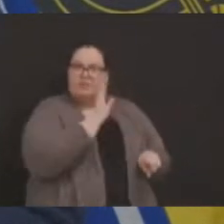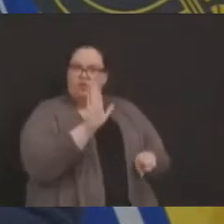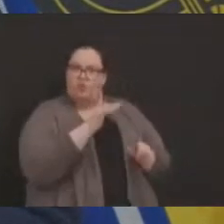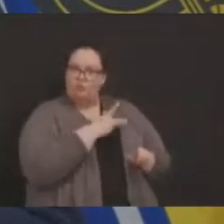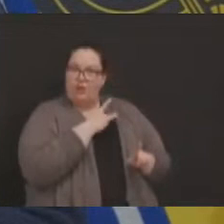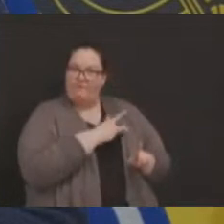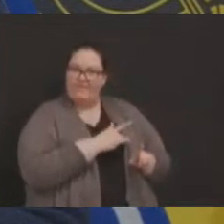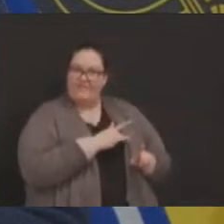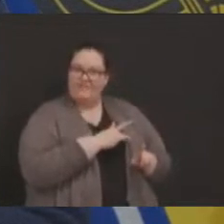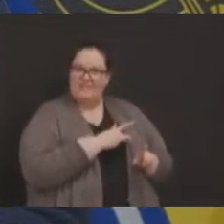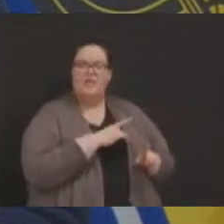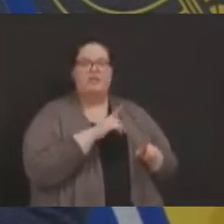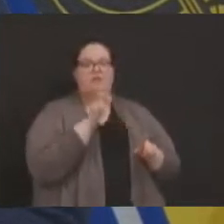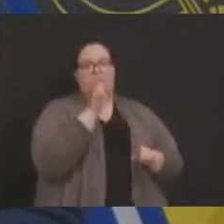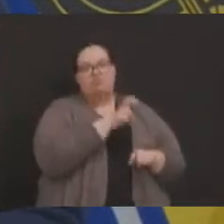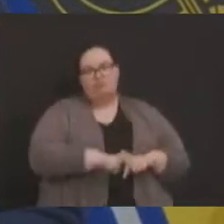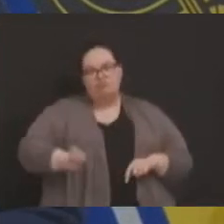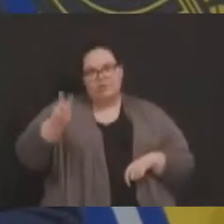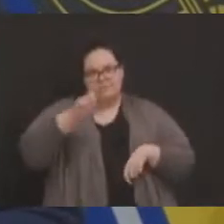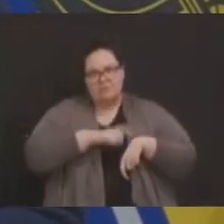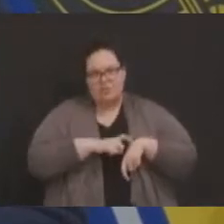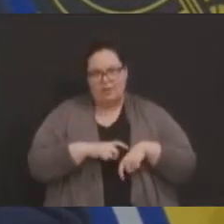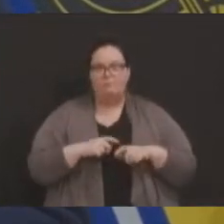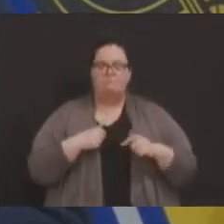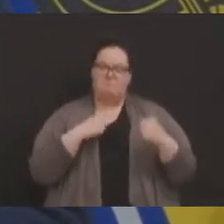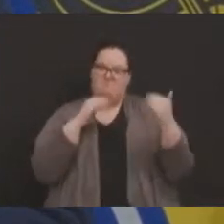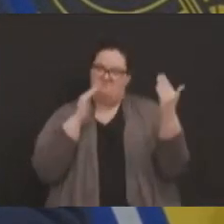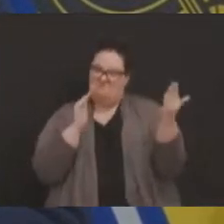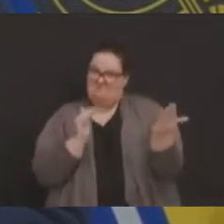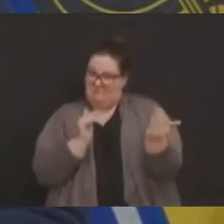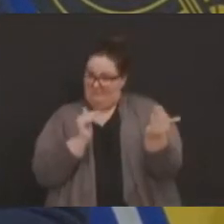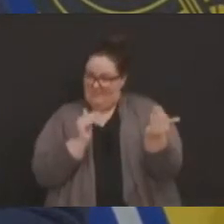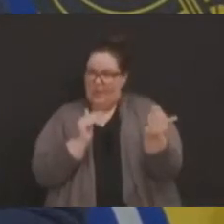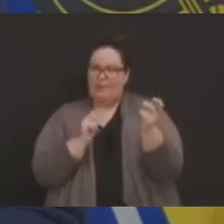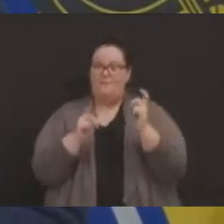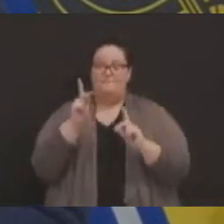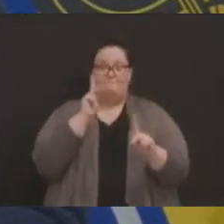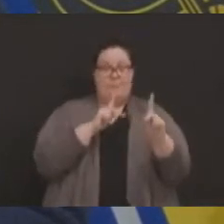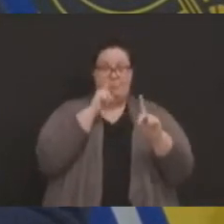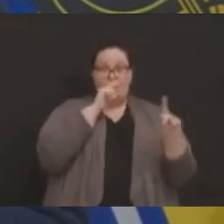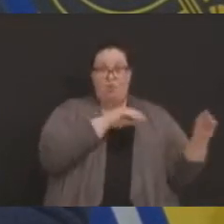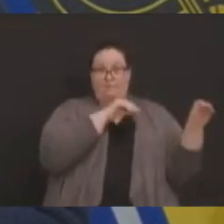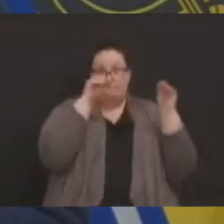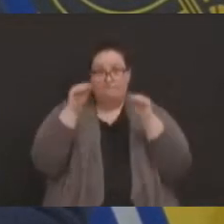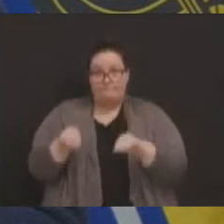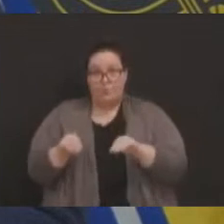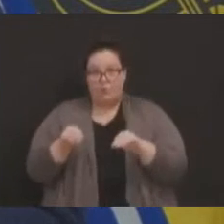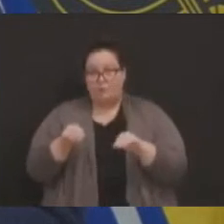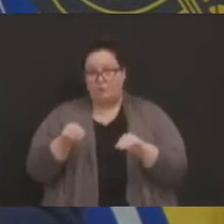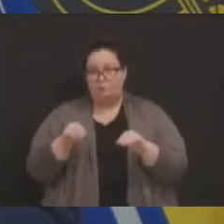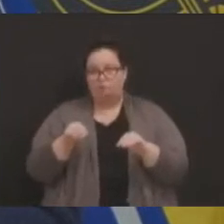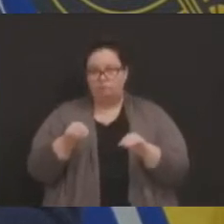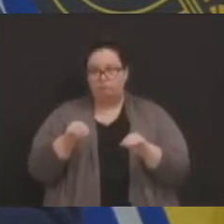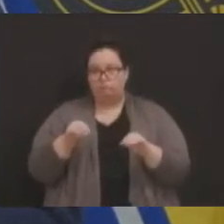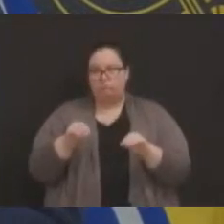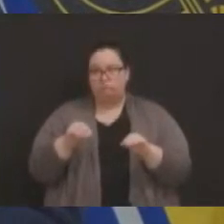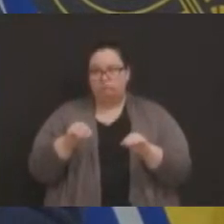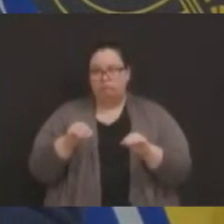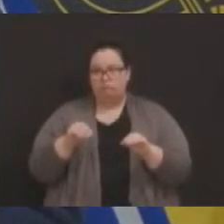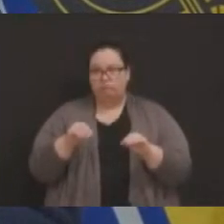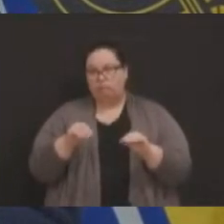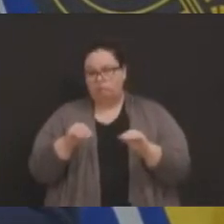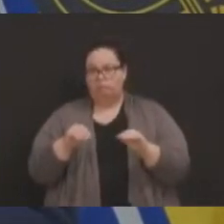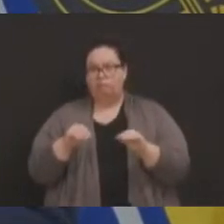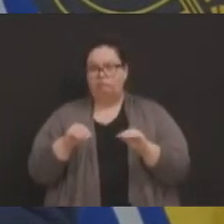and that they would be going through the process. So by the time we get to September, we should be able to come through and identify